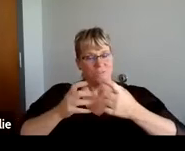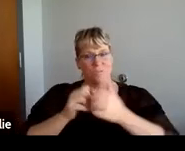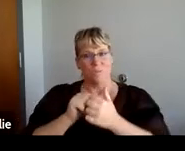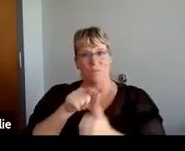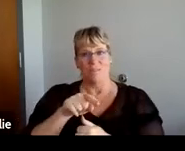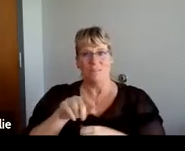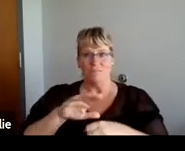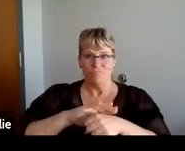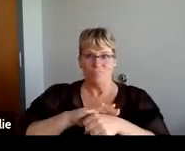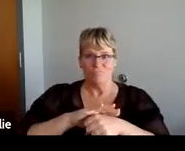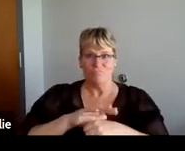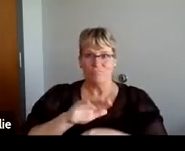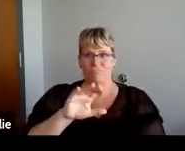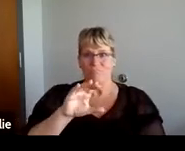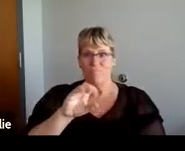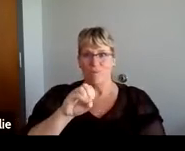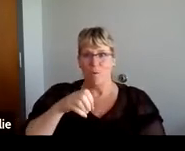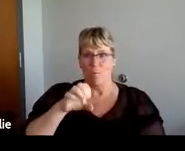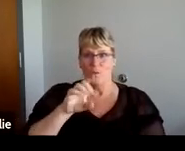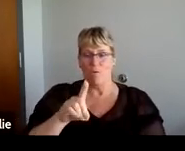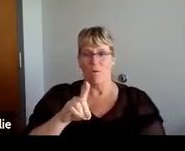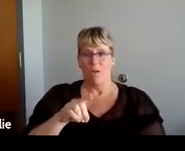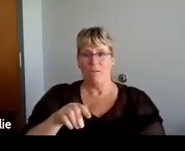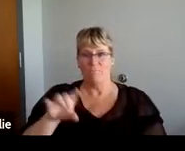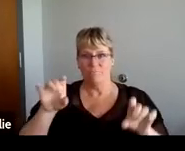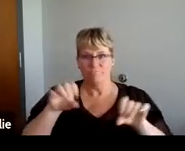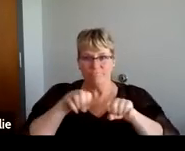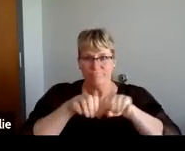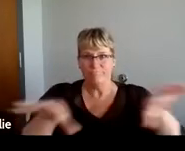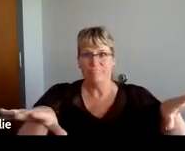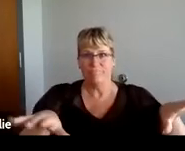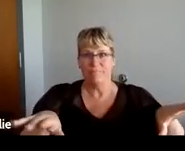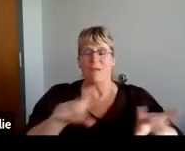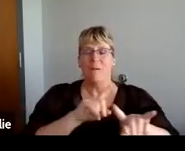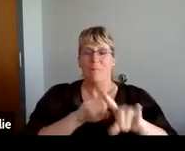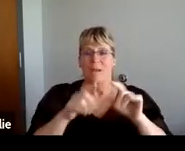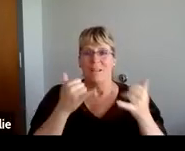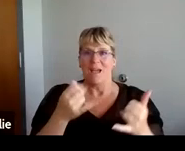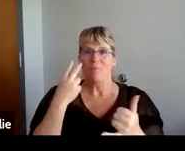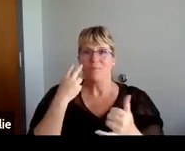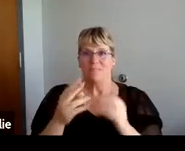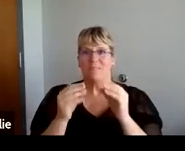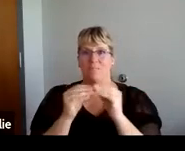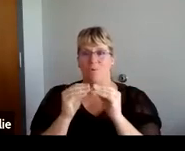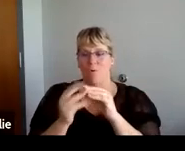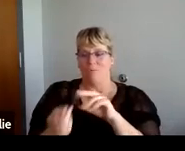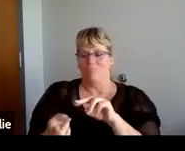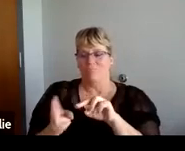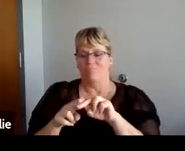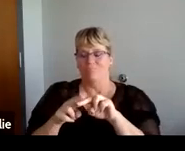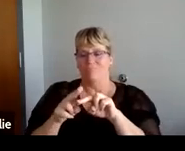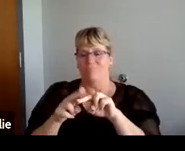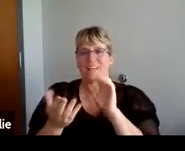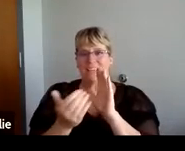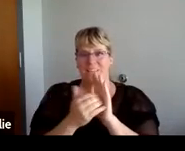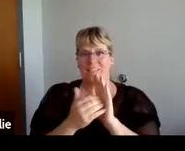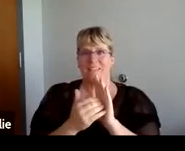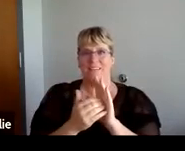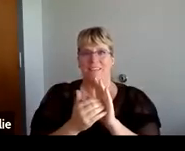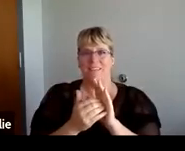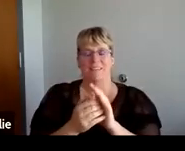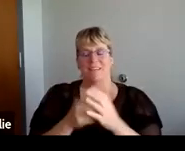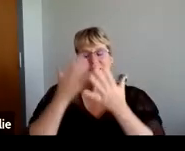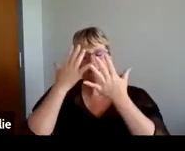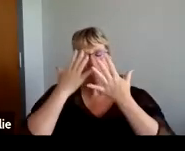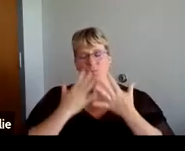epidemic, we have now kind of, in lieu of COVID, seen this increase once again, which is very, very